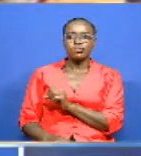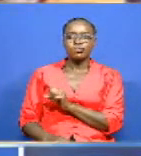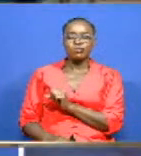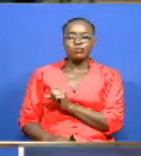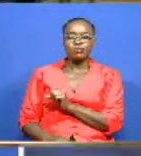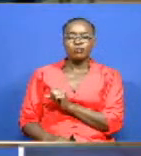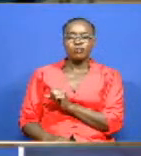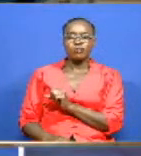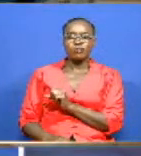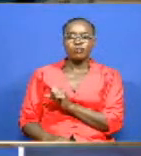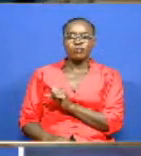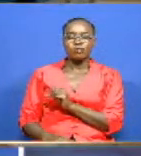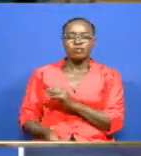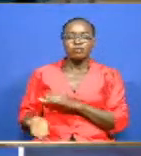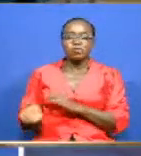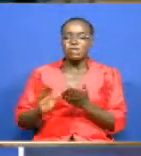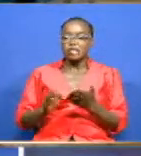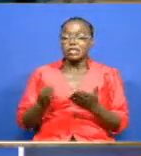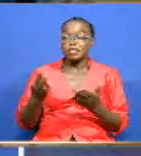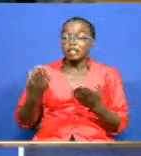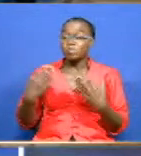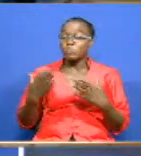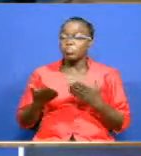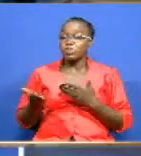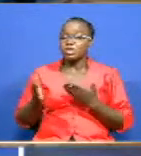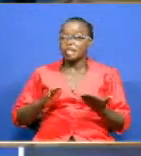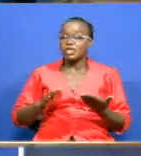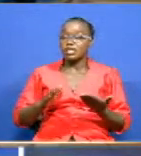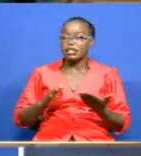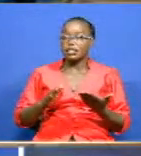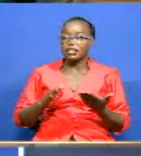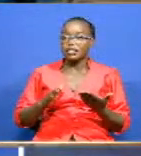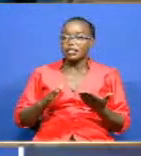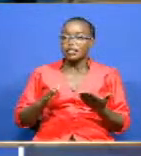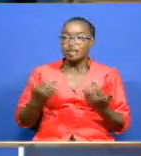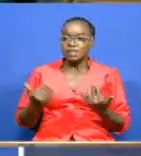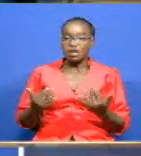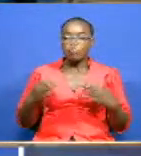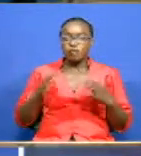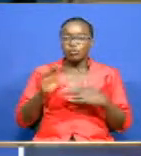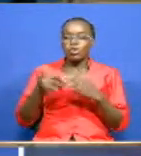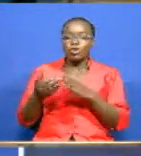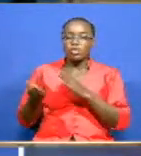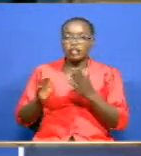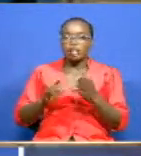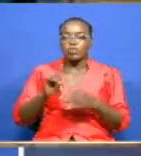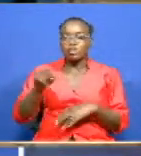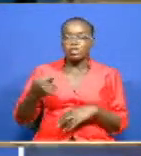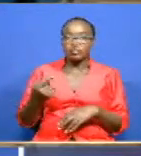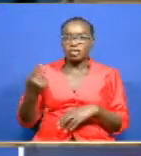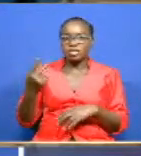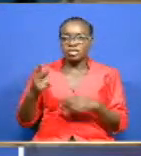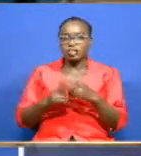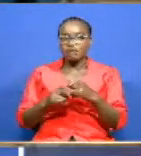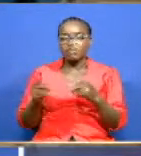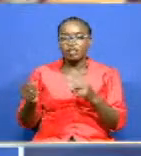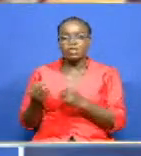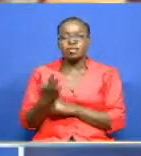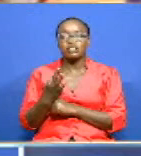The death toll also increased after three more people succumbed, pushing the total number of fatalities to